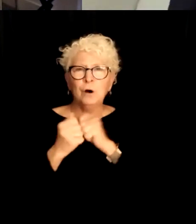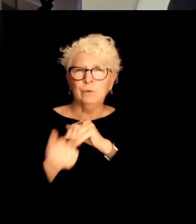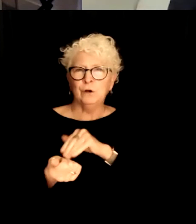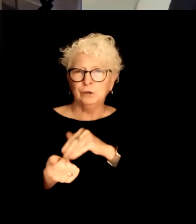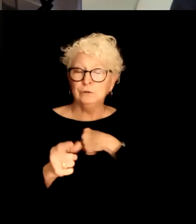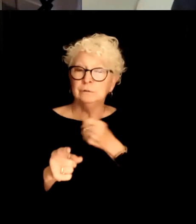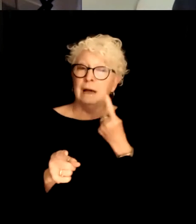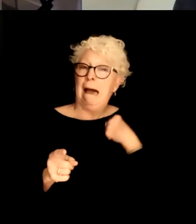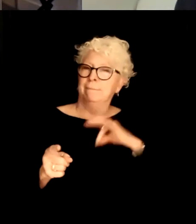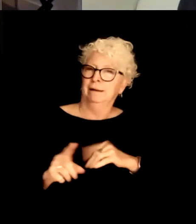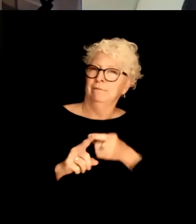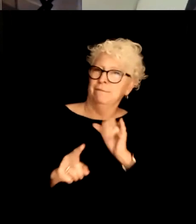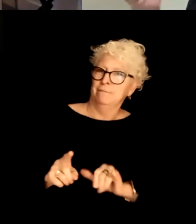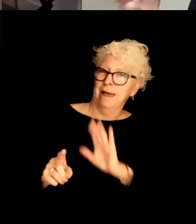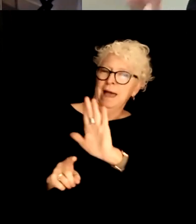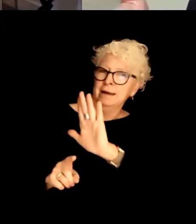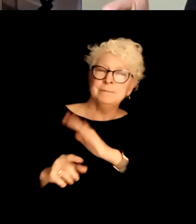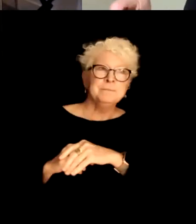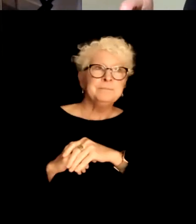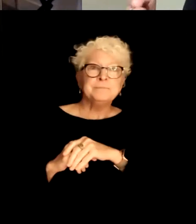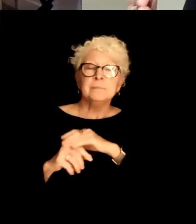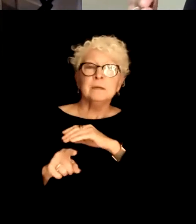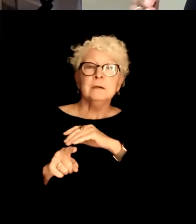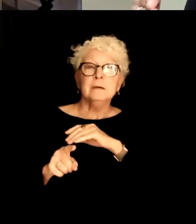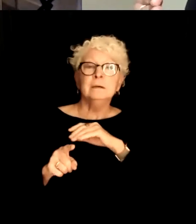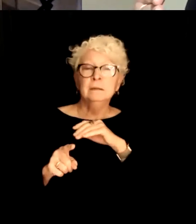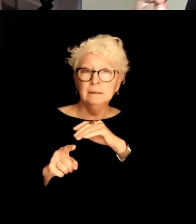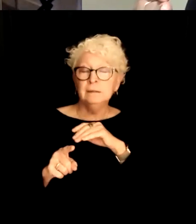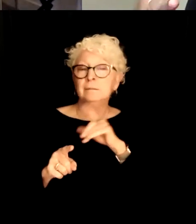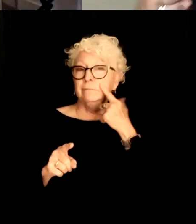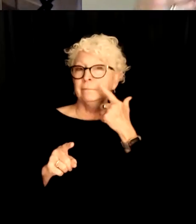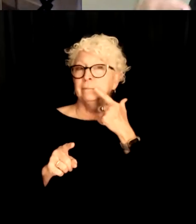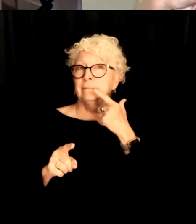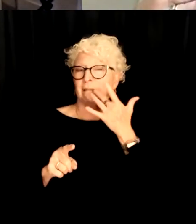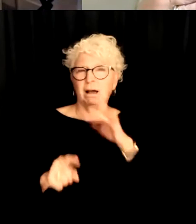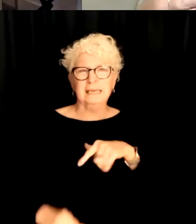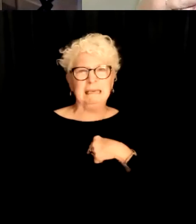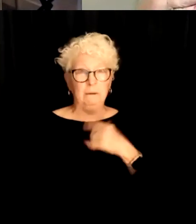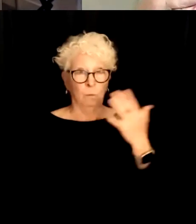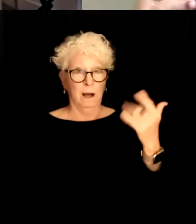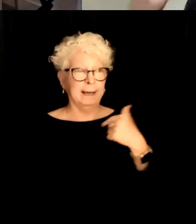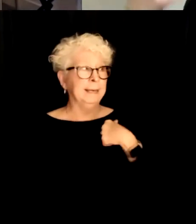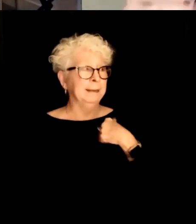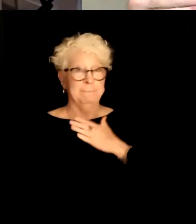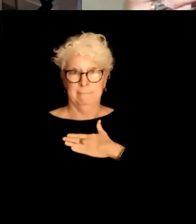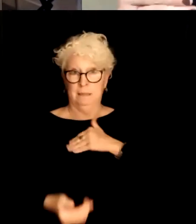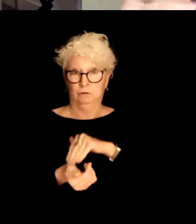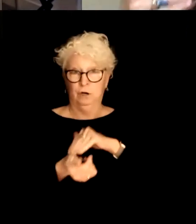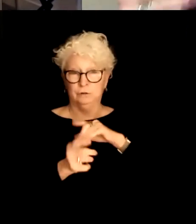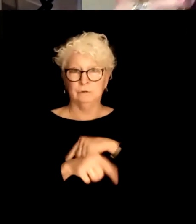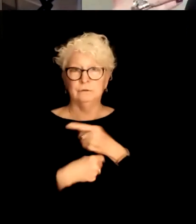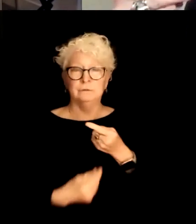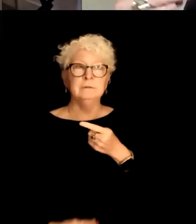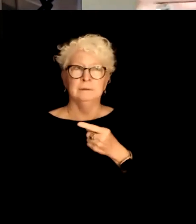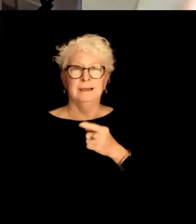because, all the way through, I think my doctors have, much to their